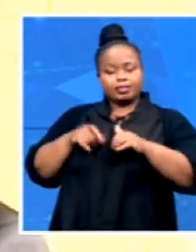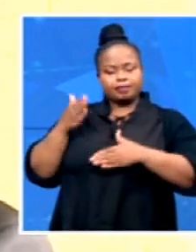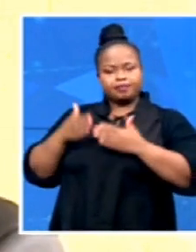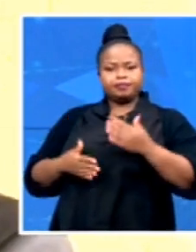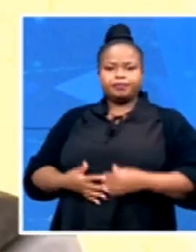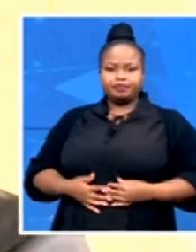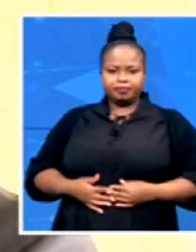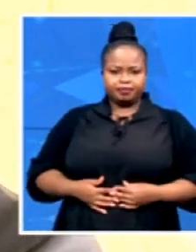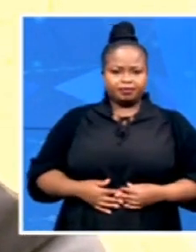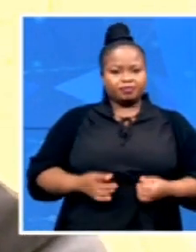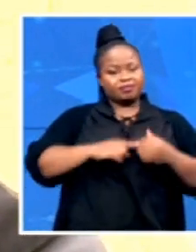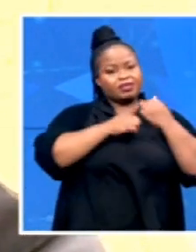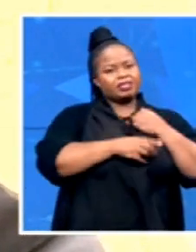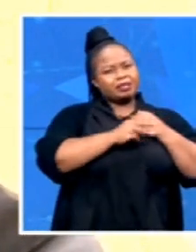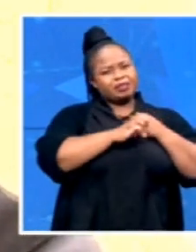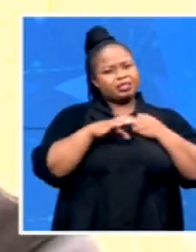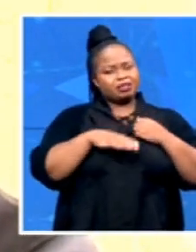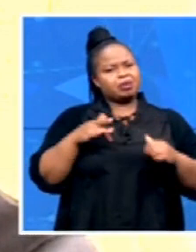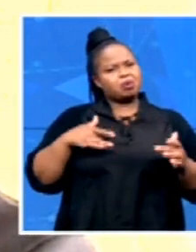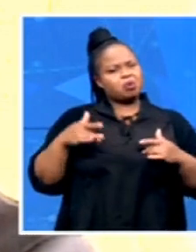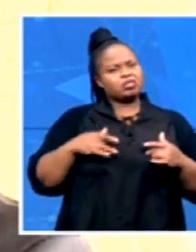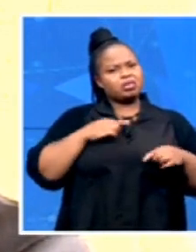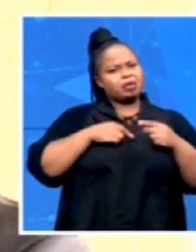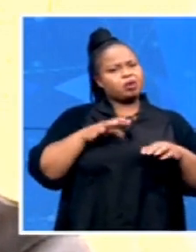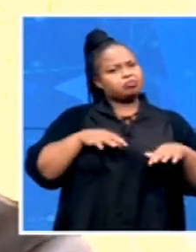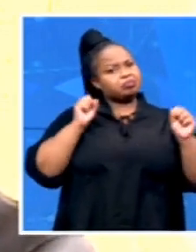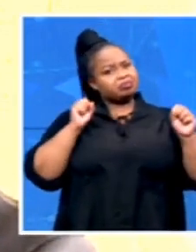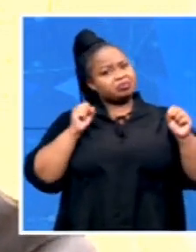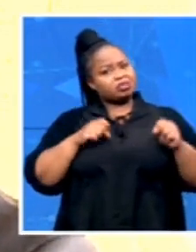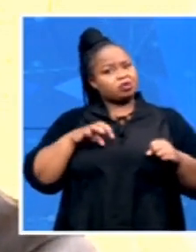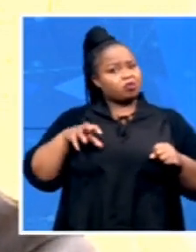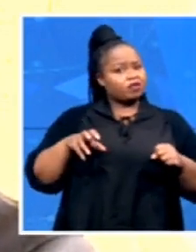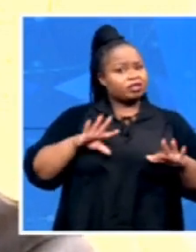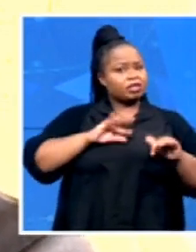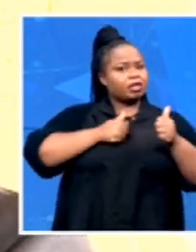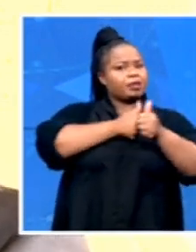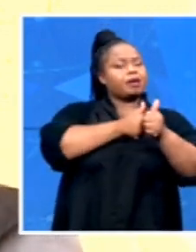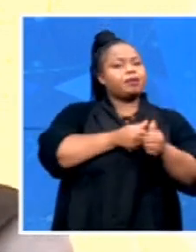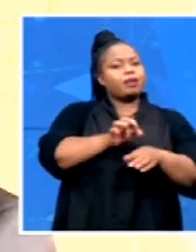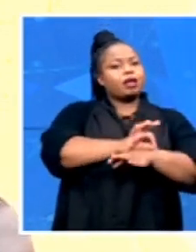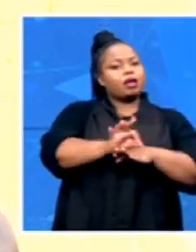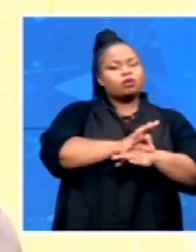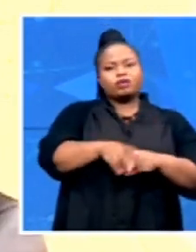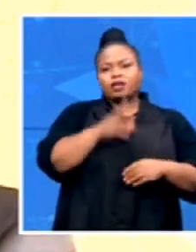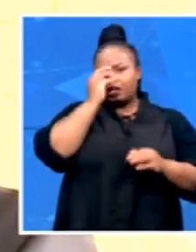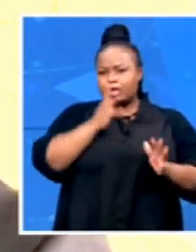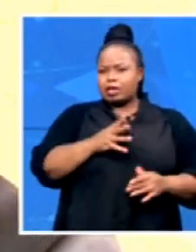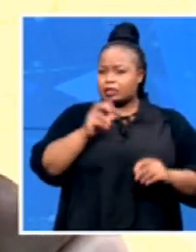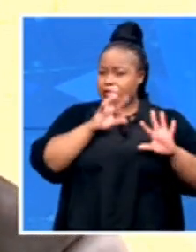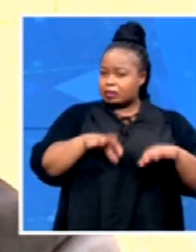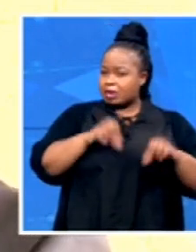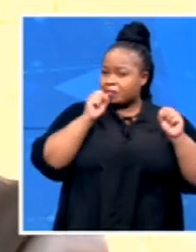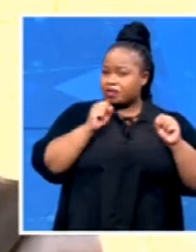regarding load shedding. Does the province have a backup plan in cases where these learners have to face load shedding during the exams? There are areas